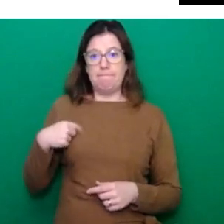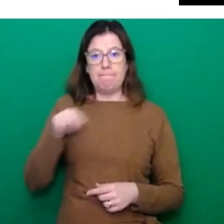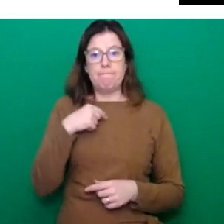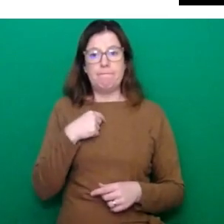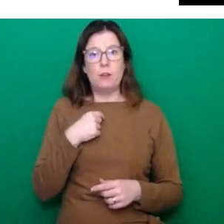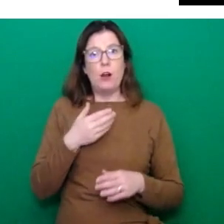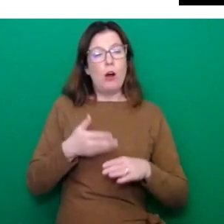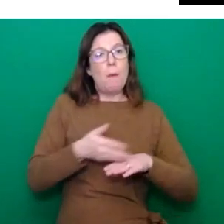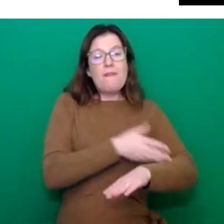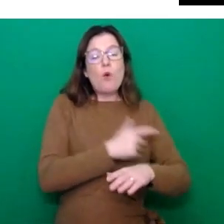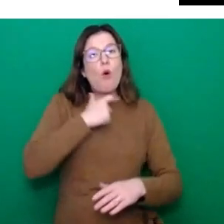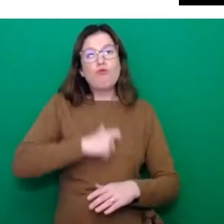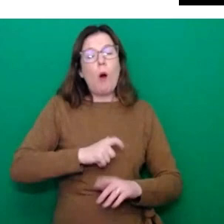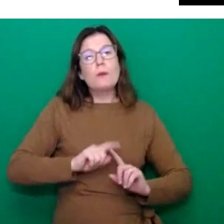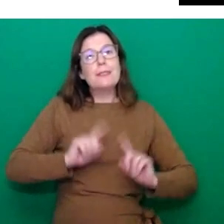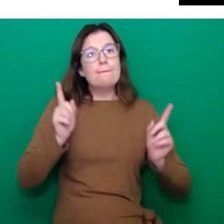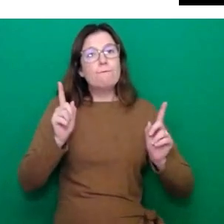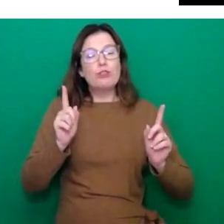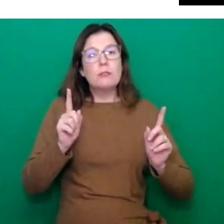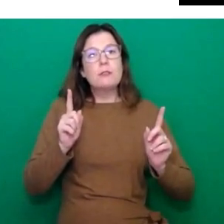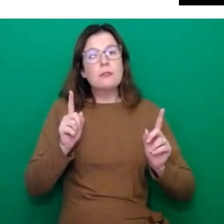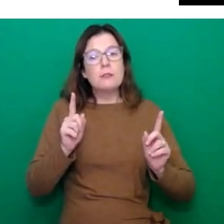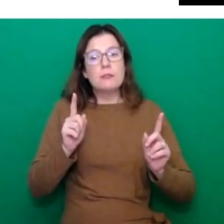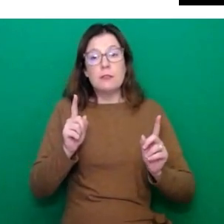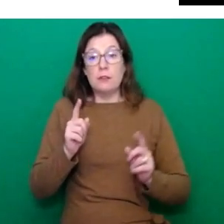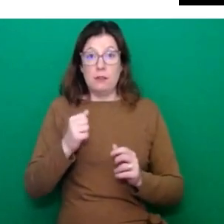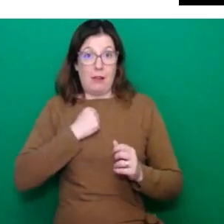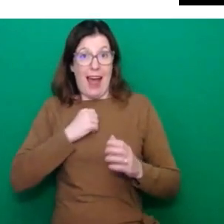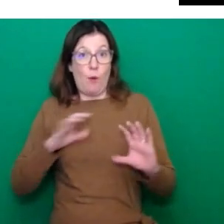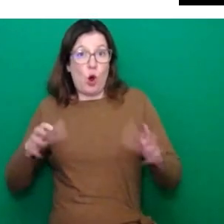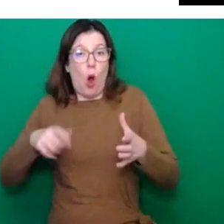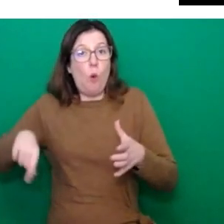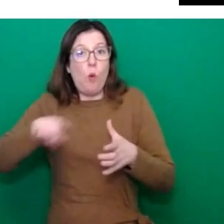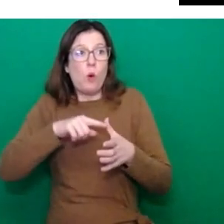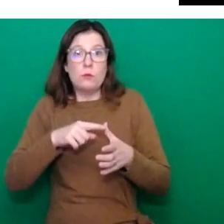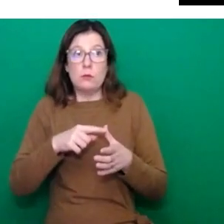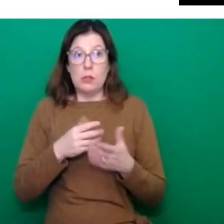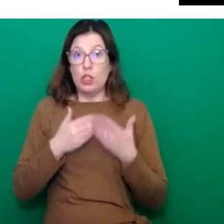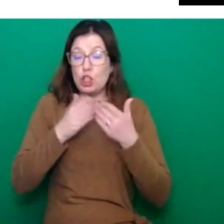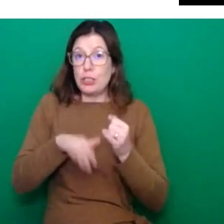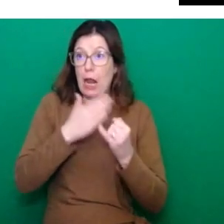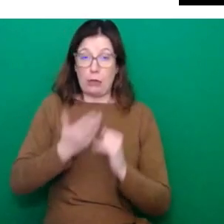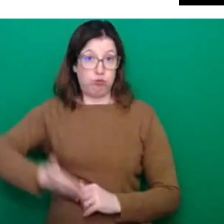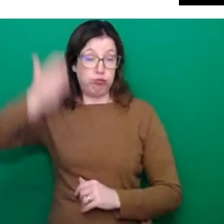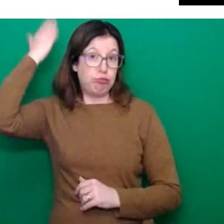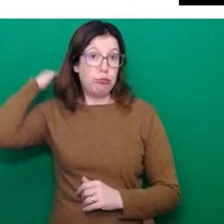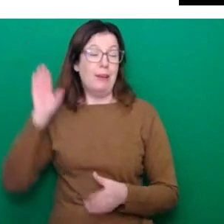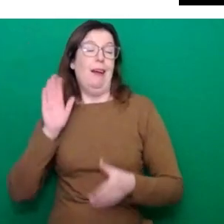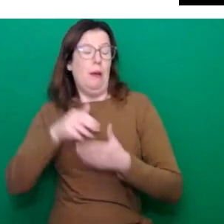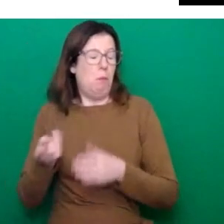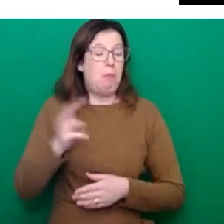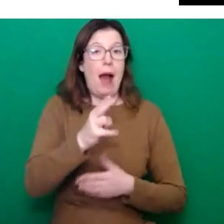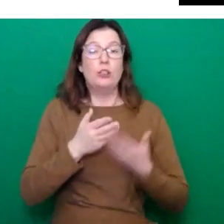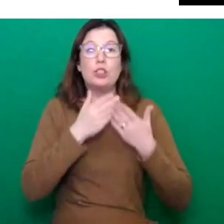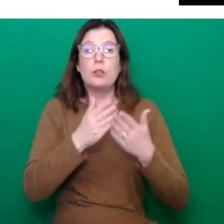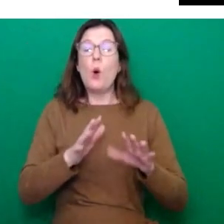different from previous roles that we'd been in, and quite a few people in our cohort hadn't studied for quite a number of years as well. So I think being able to put